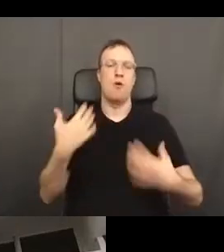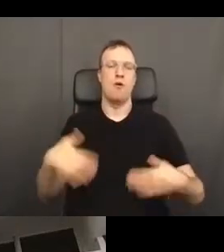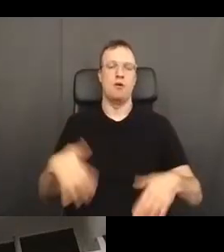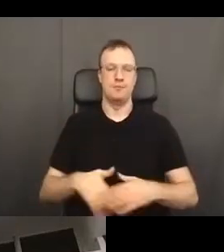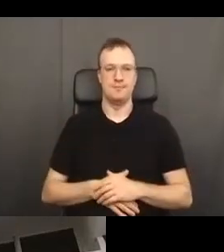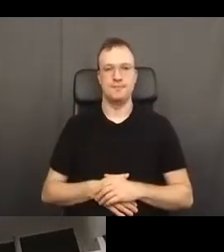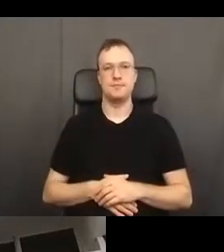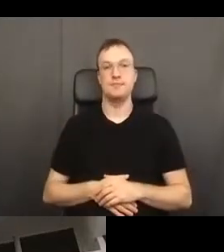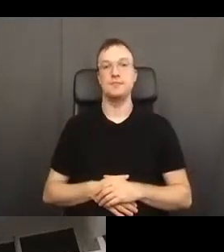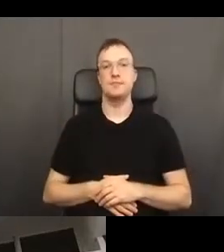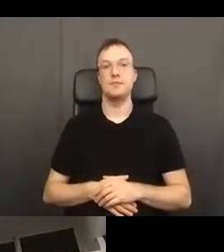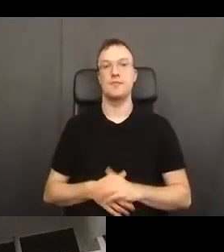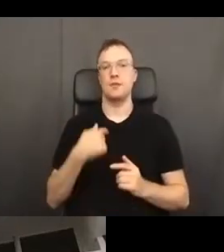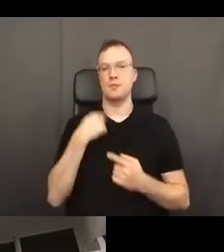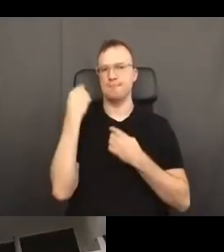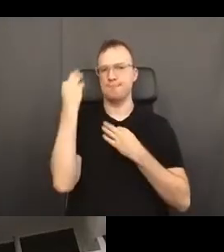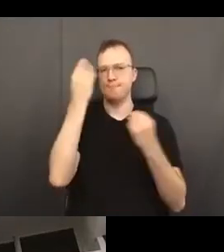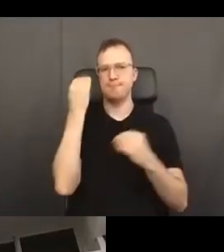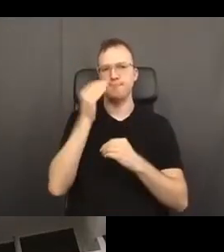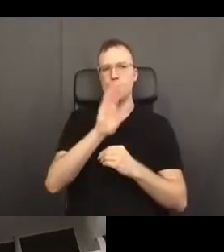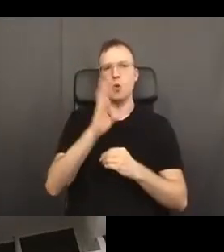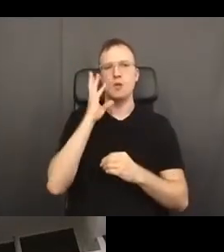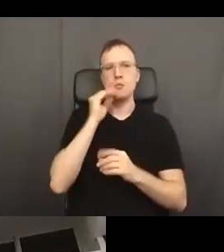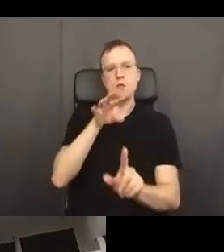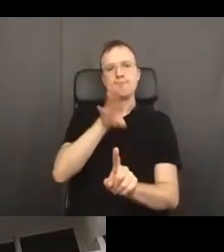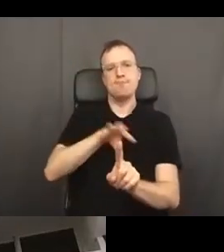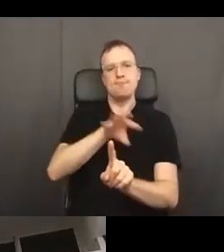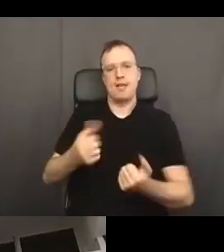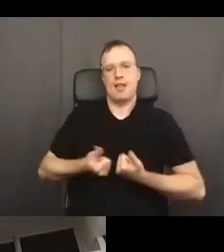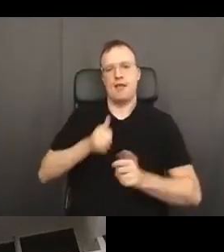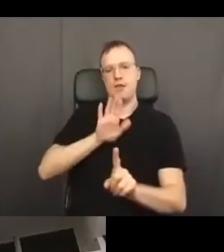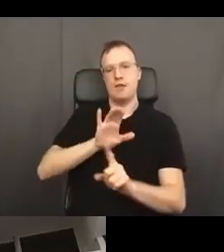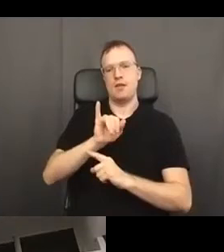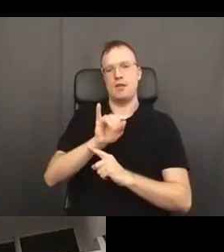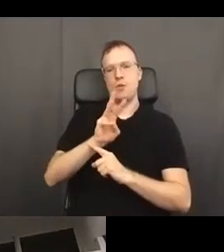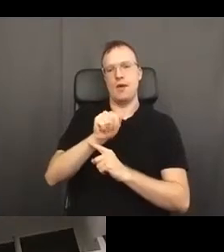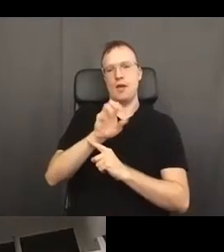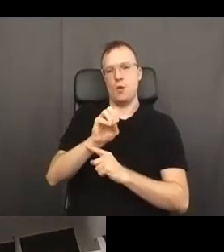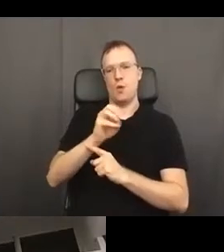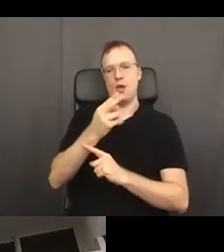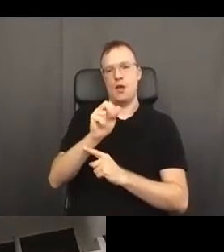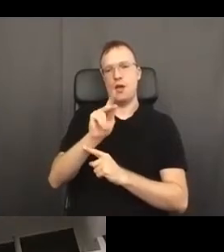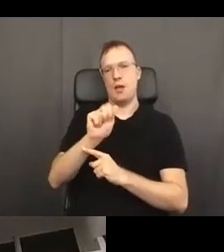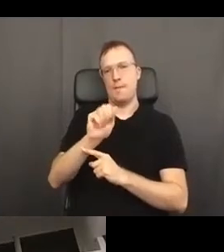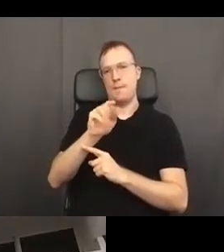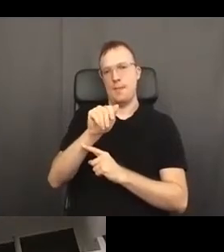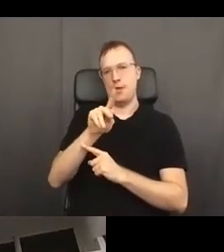I was wondering, what was your experience documenting the life of Iwao Hakamada, and what drew you to his